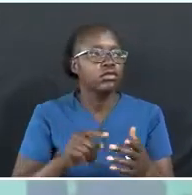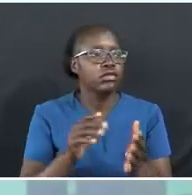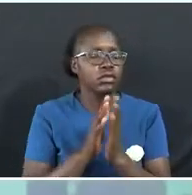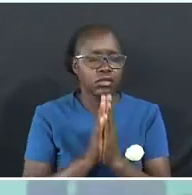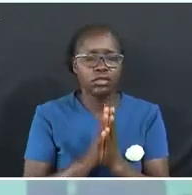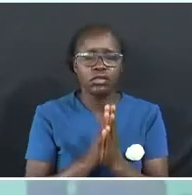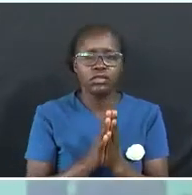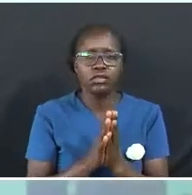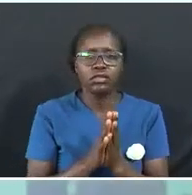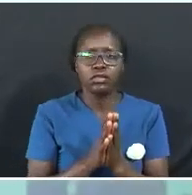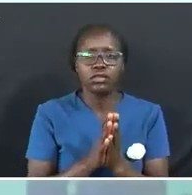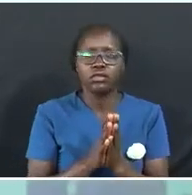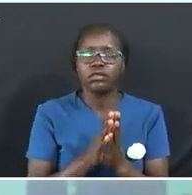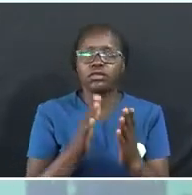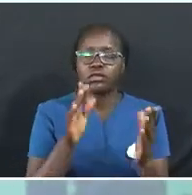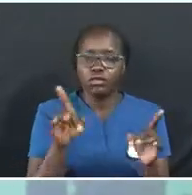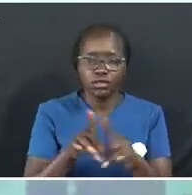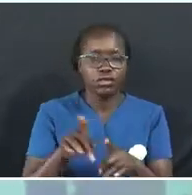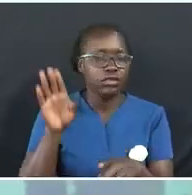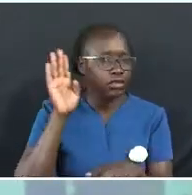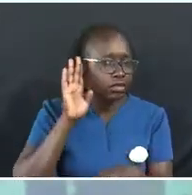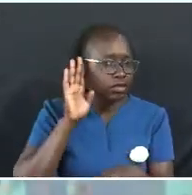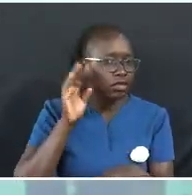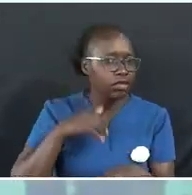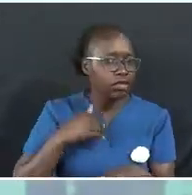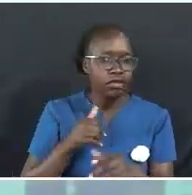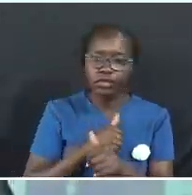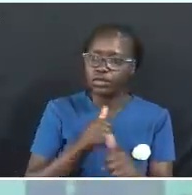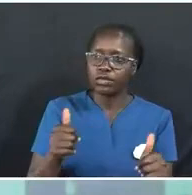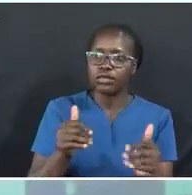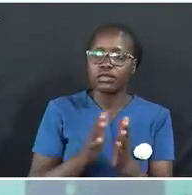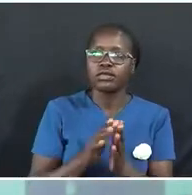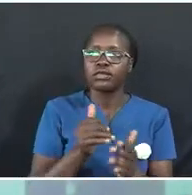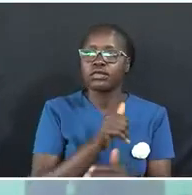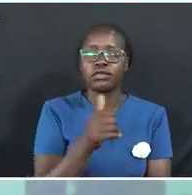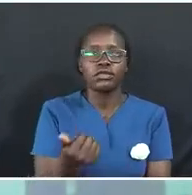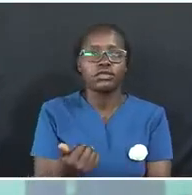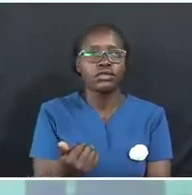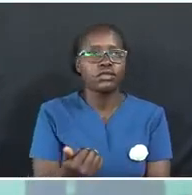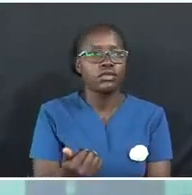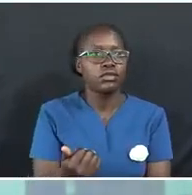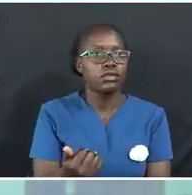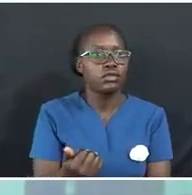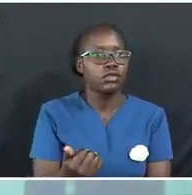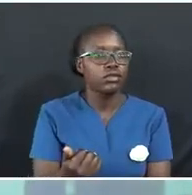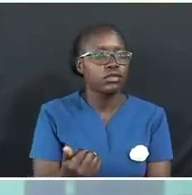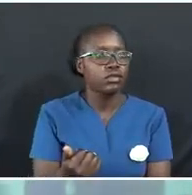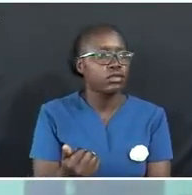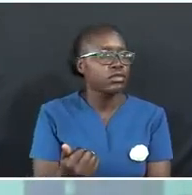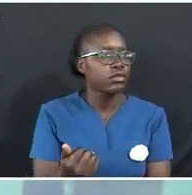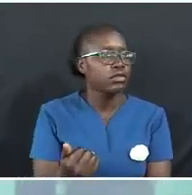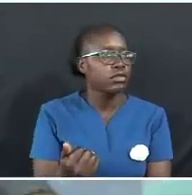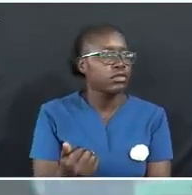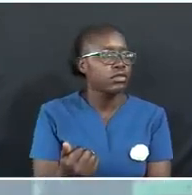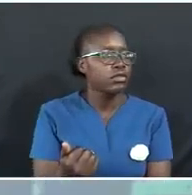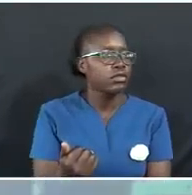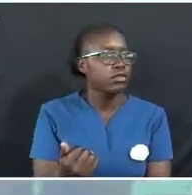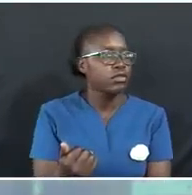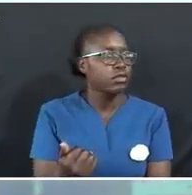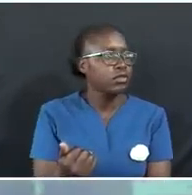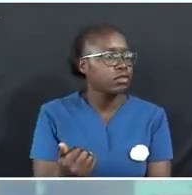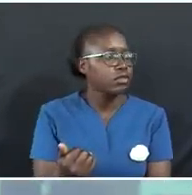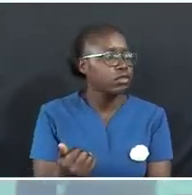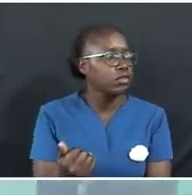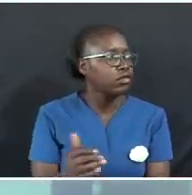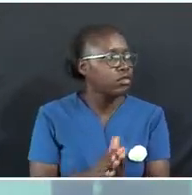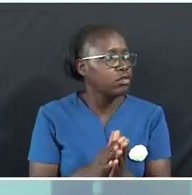felt happy. I said I've had many children's stories, but this one is another one. One of the best of its kind I've ever listened to.